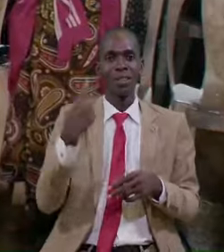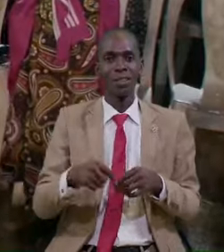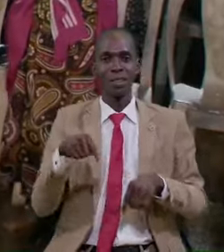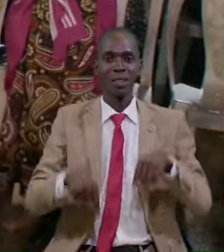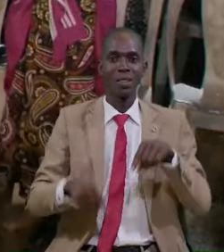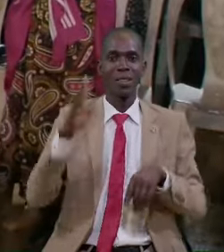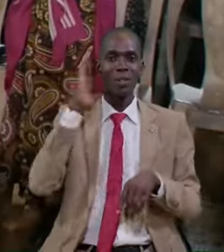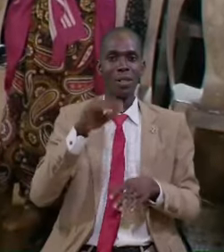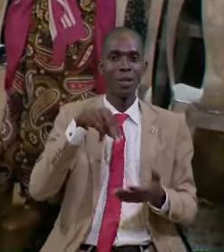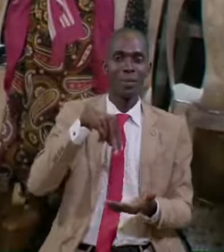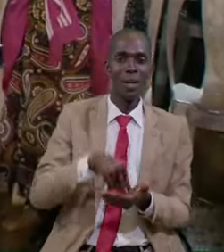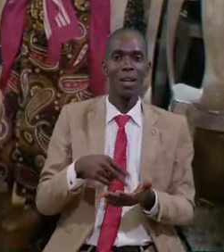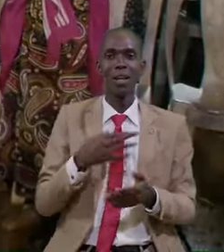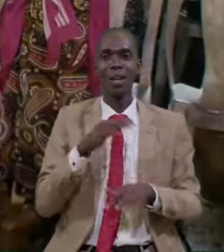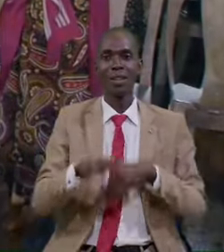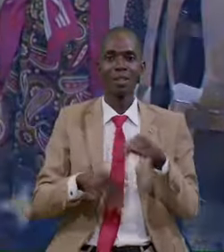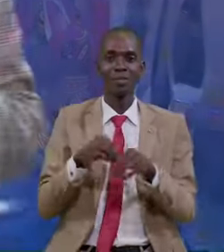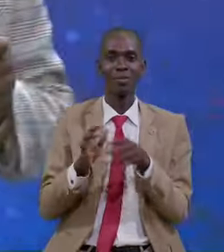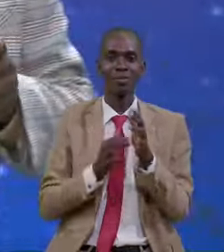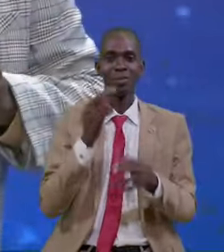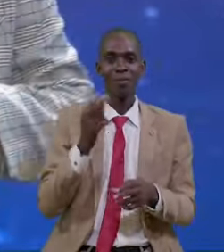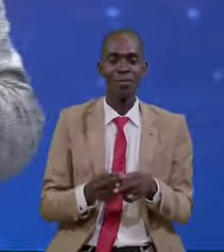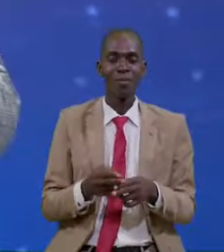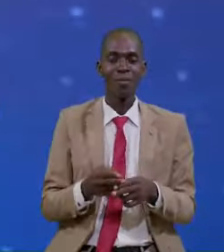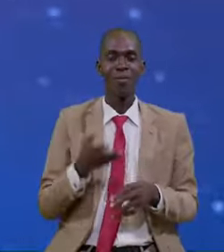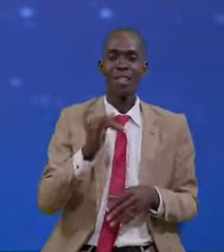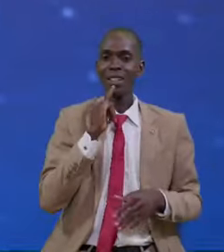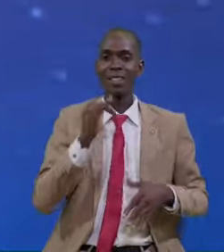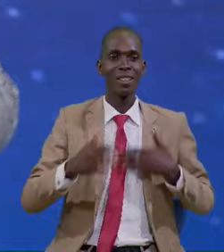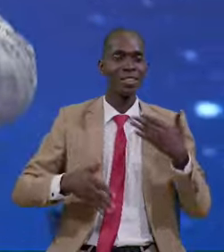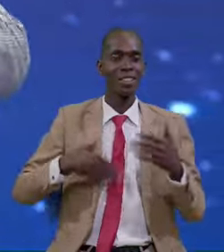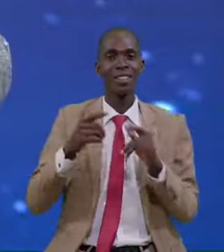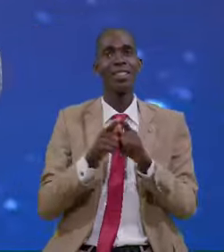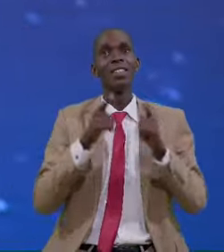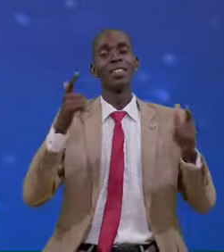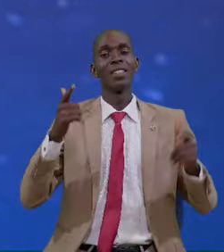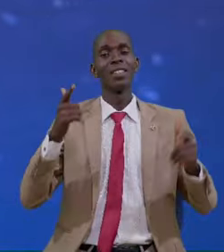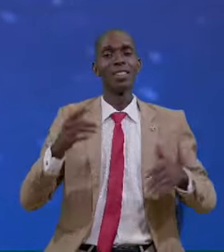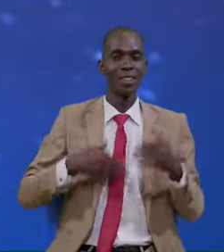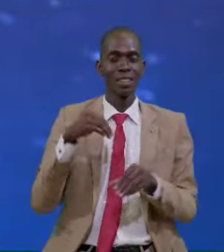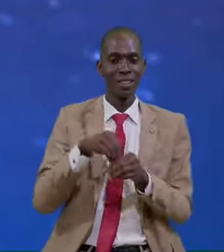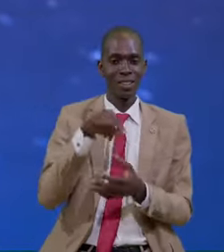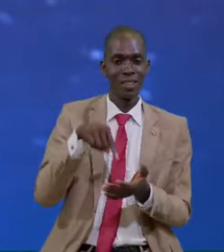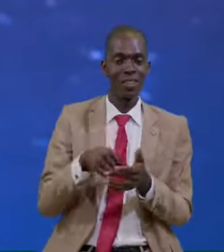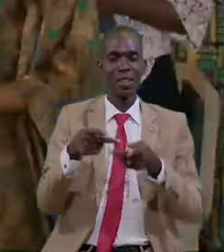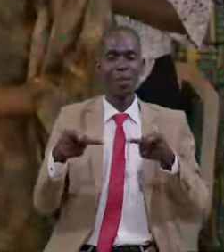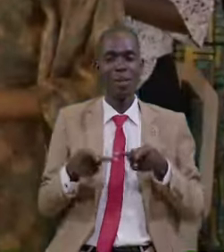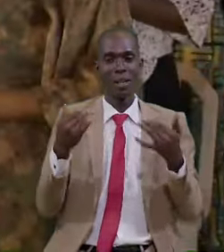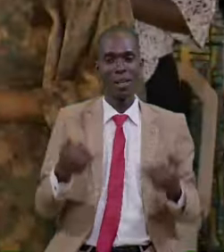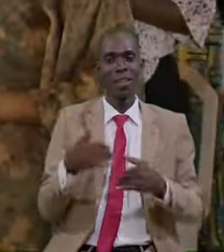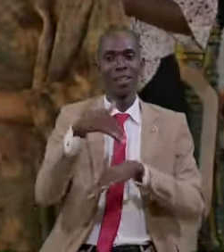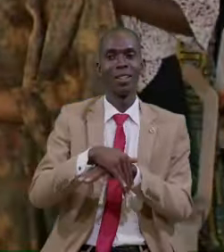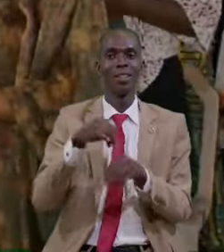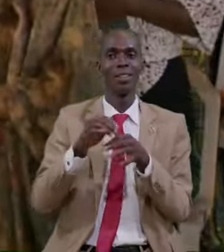and walk. Yeah. There is joy, great joy, in this place tonight. Yeah.